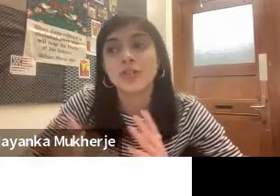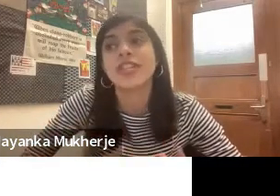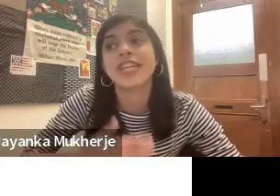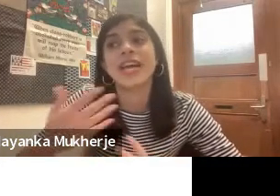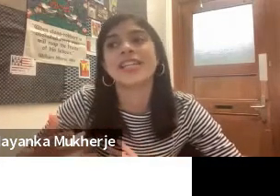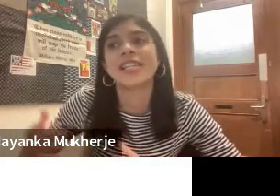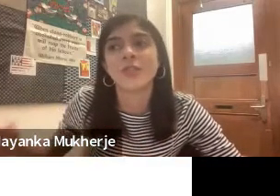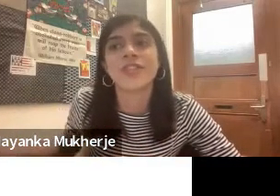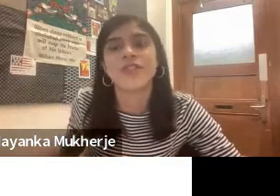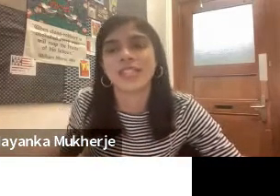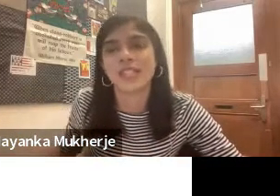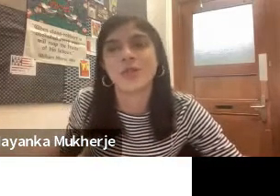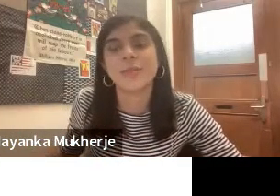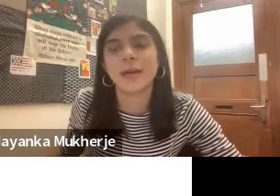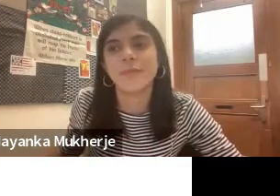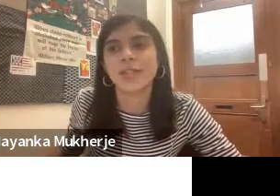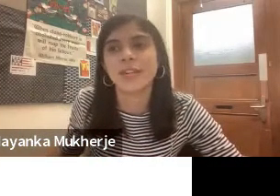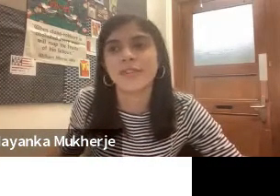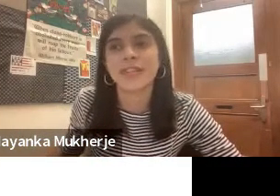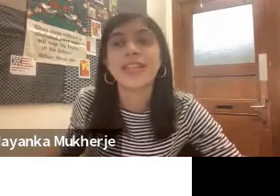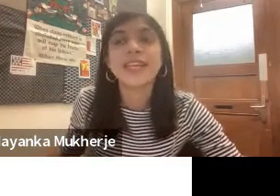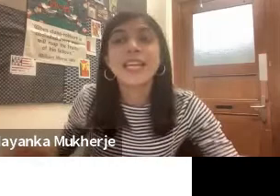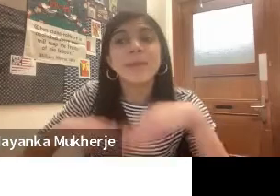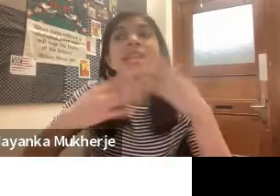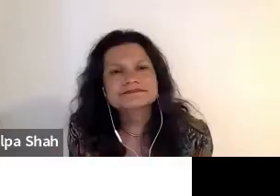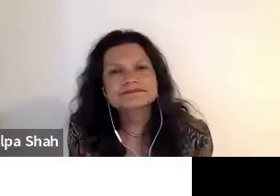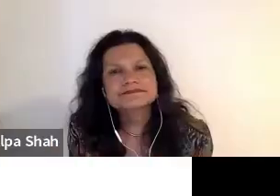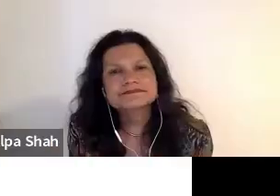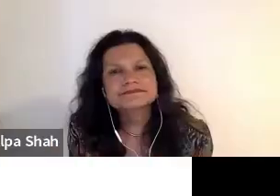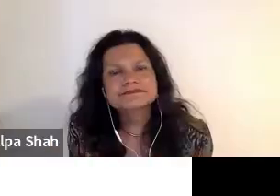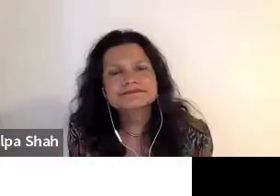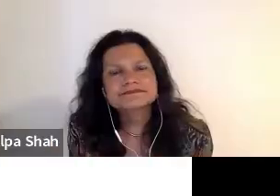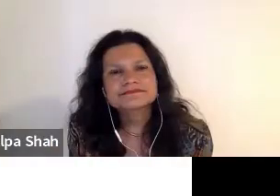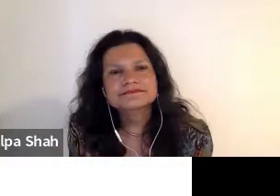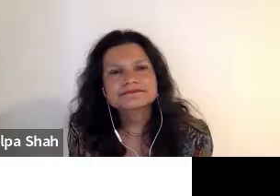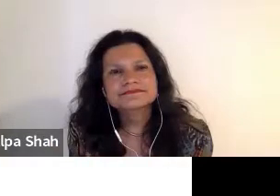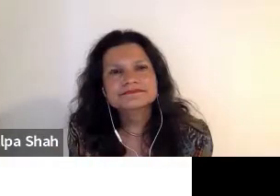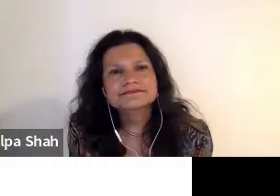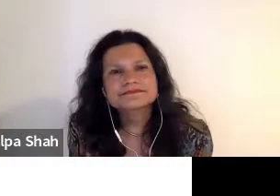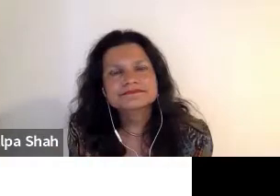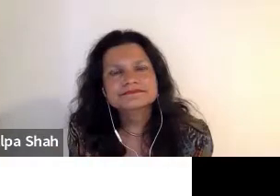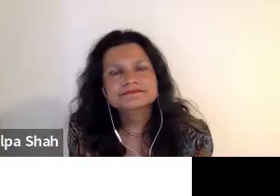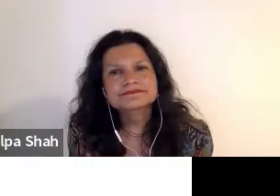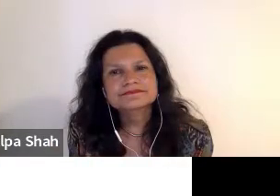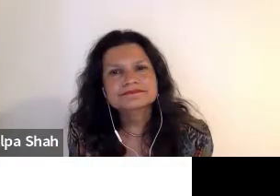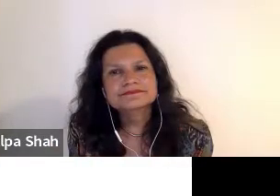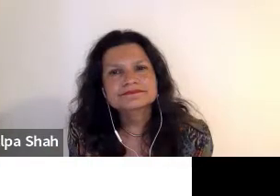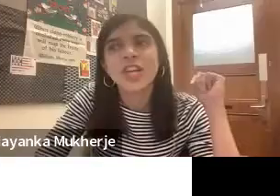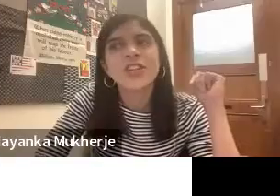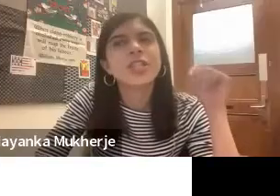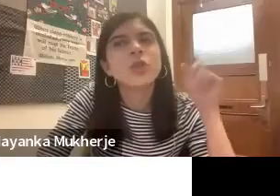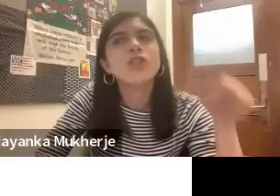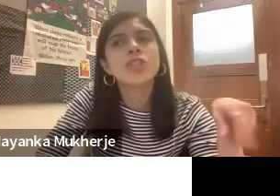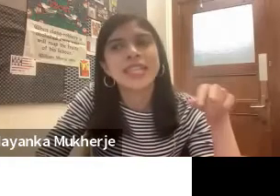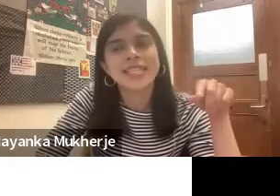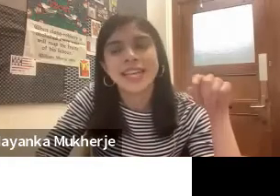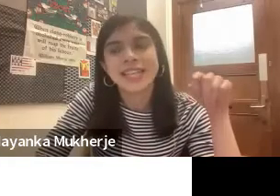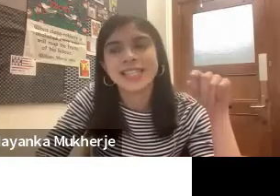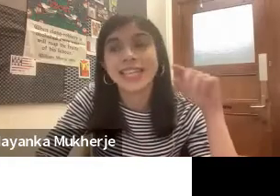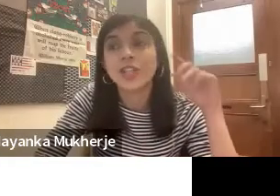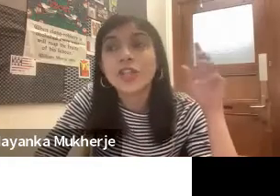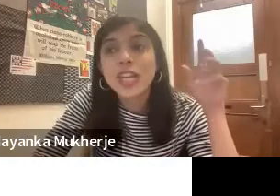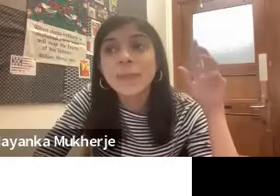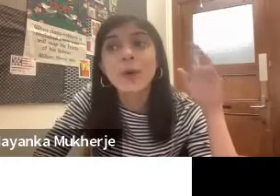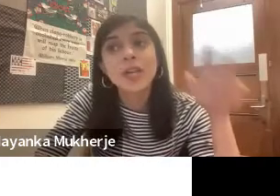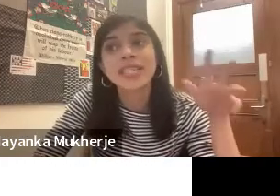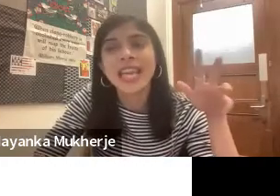formed out of the regularity of his visits to his mom's grave. Paying attention to these everyday care practices generates crucial insights